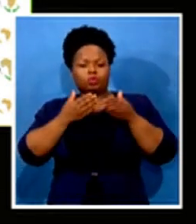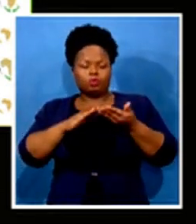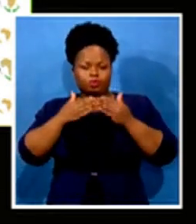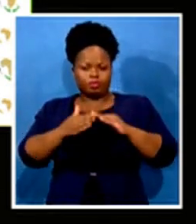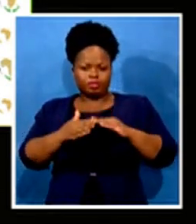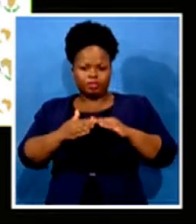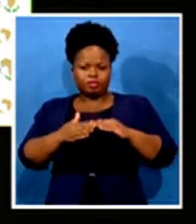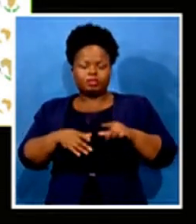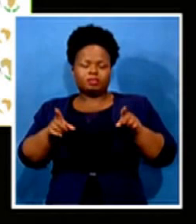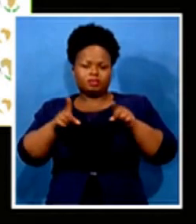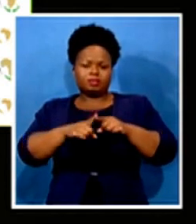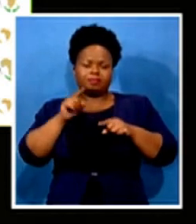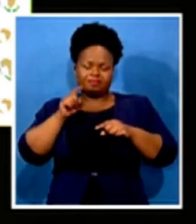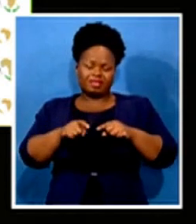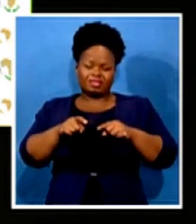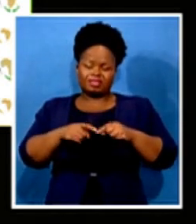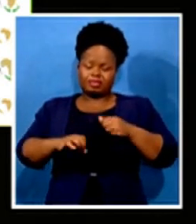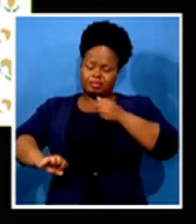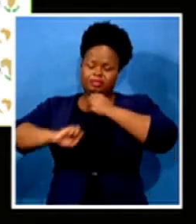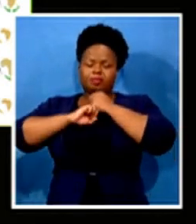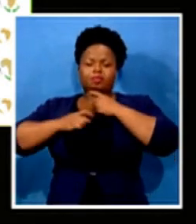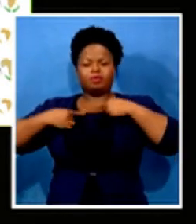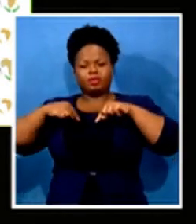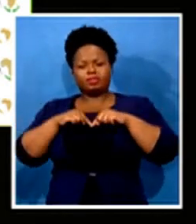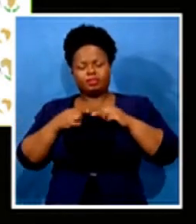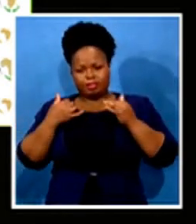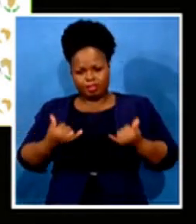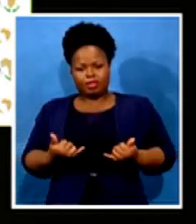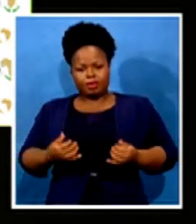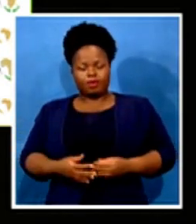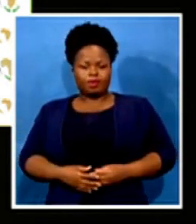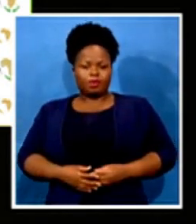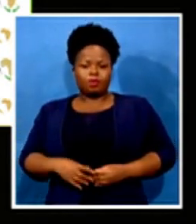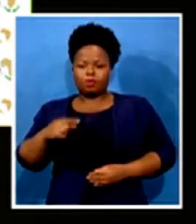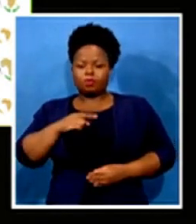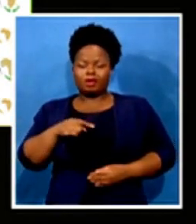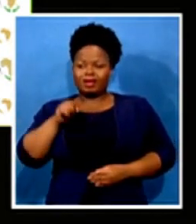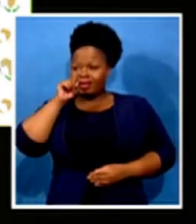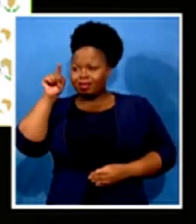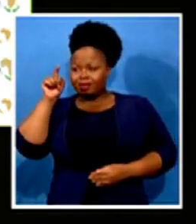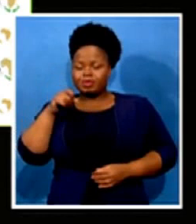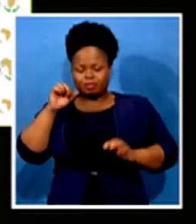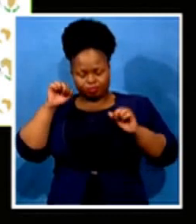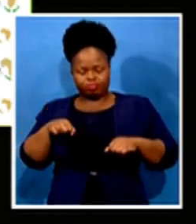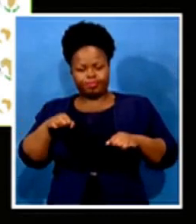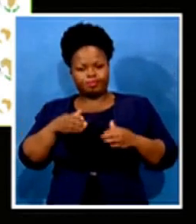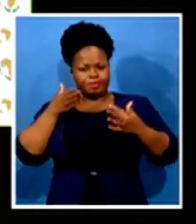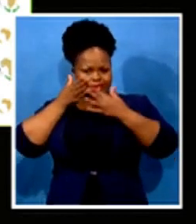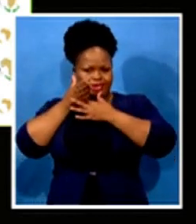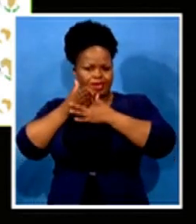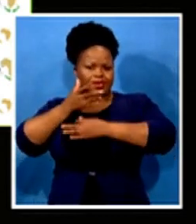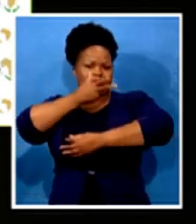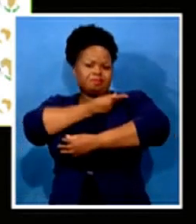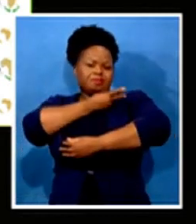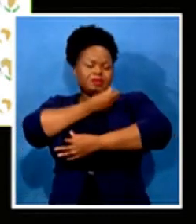now, which is to enable us get access to those vaccines in a timely fashion that will enable us to